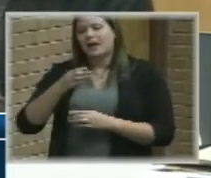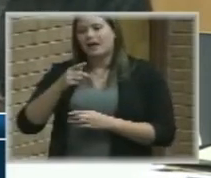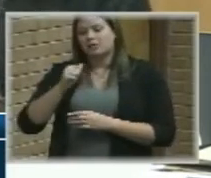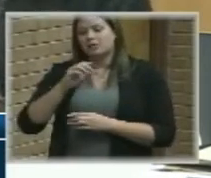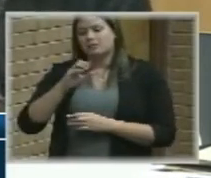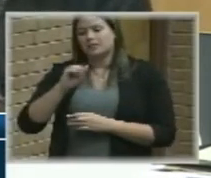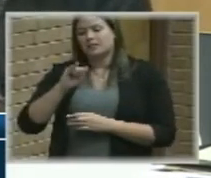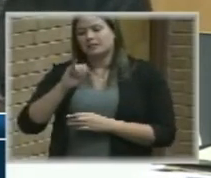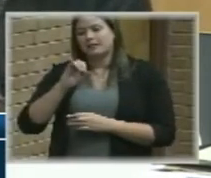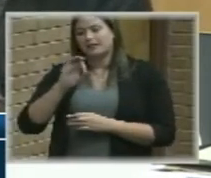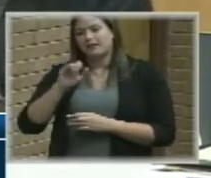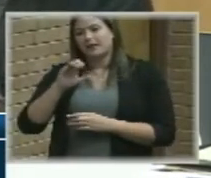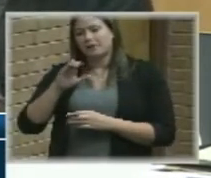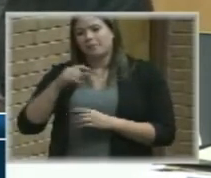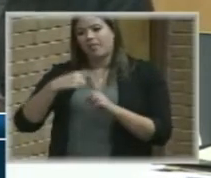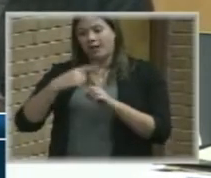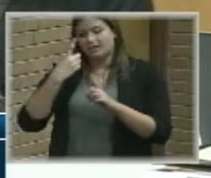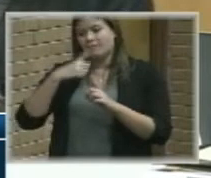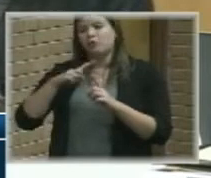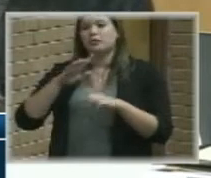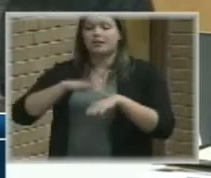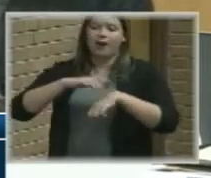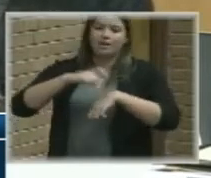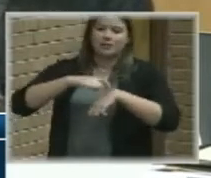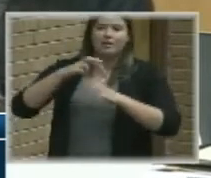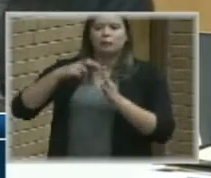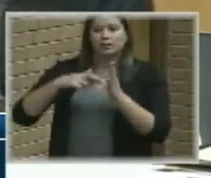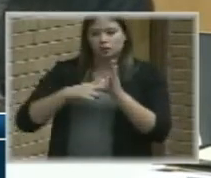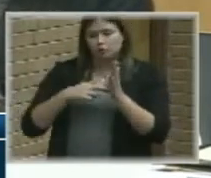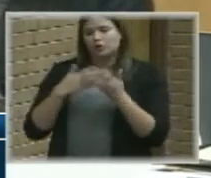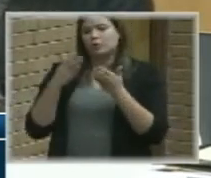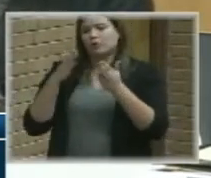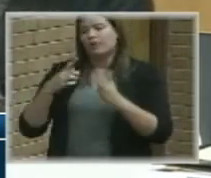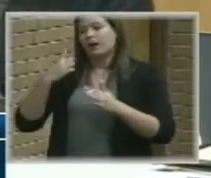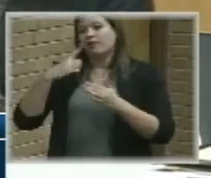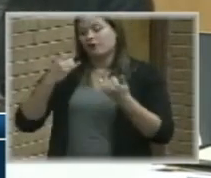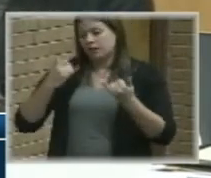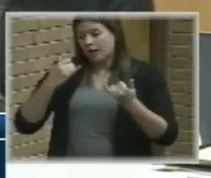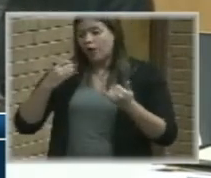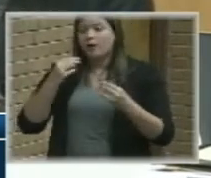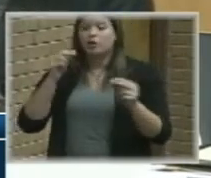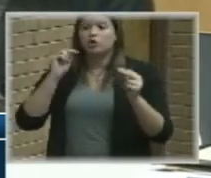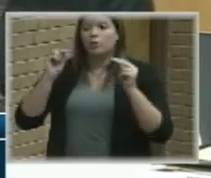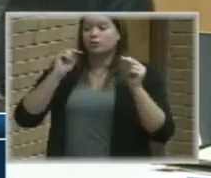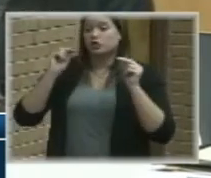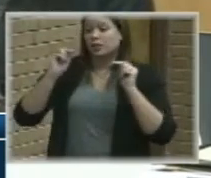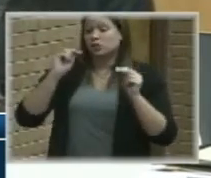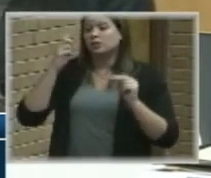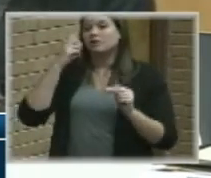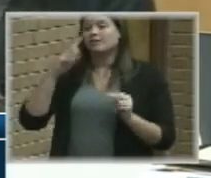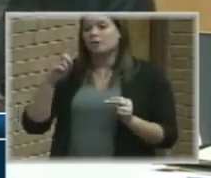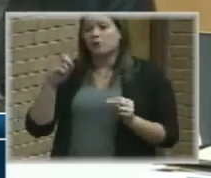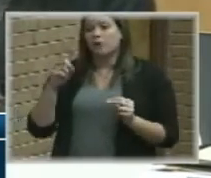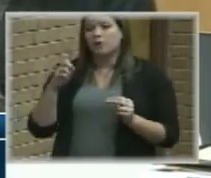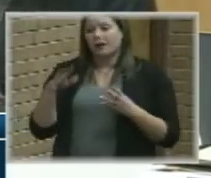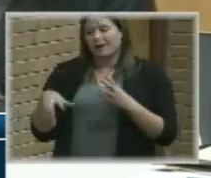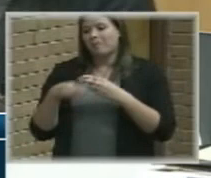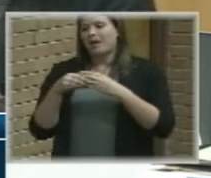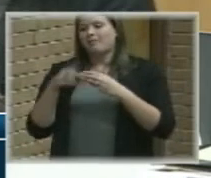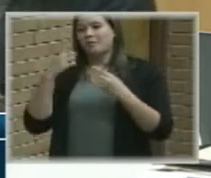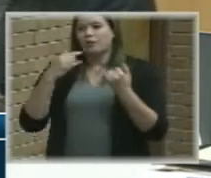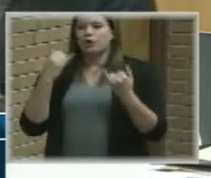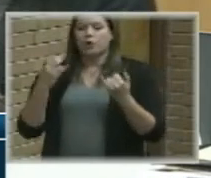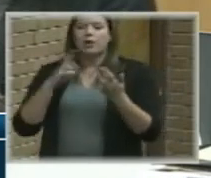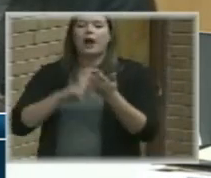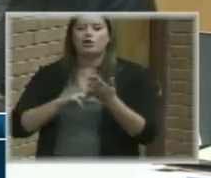online registration provider for the time being, and negotiations for an amendment to the current